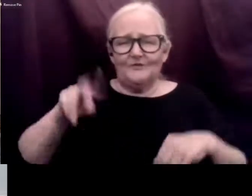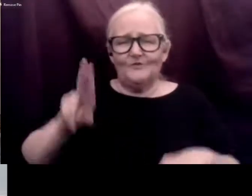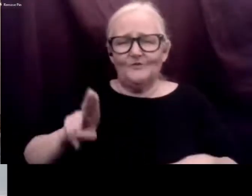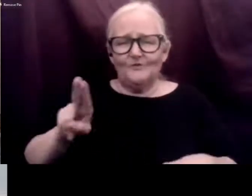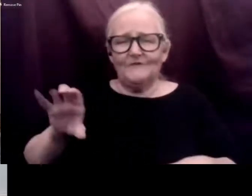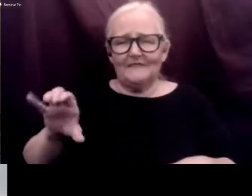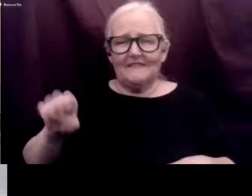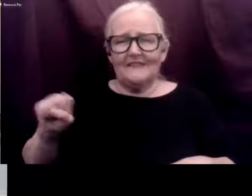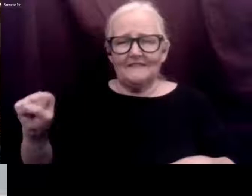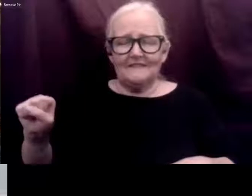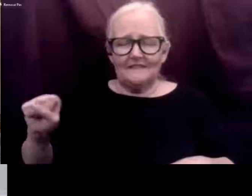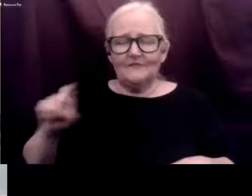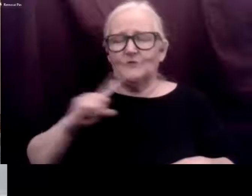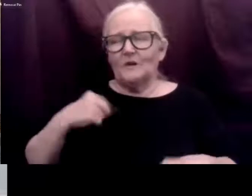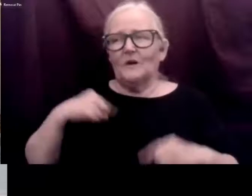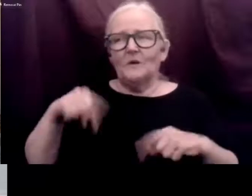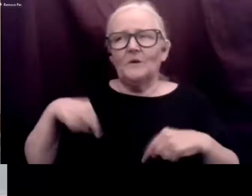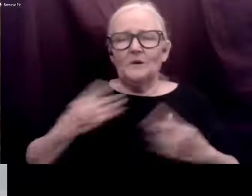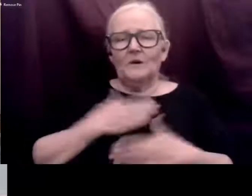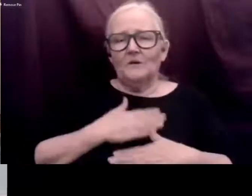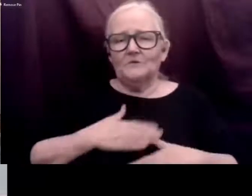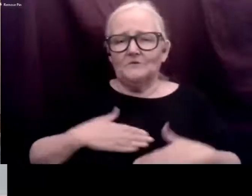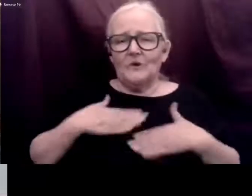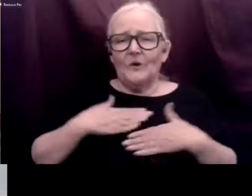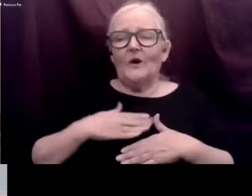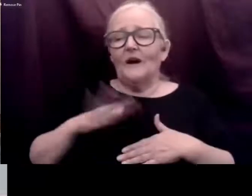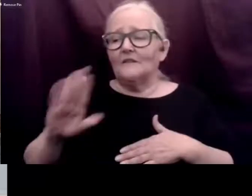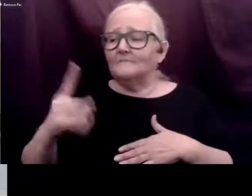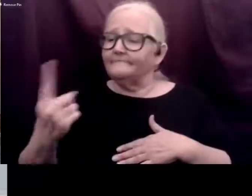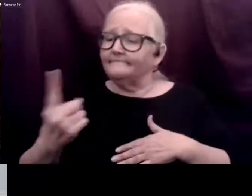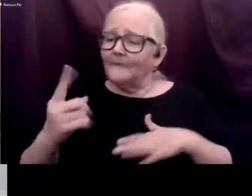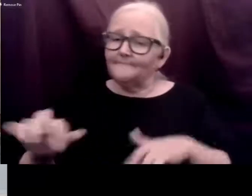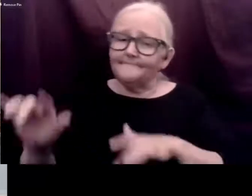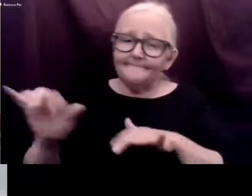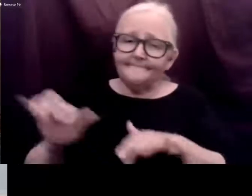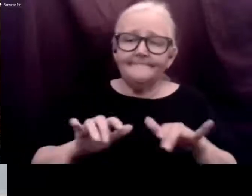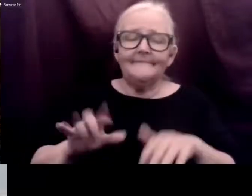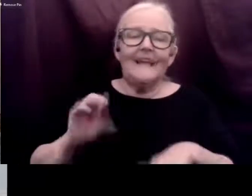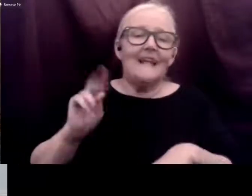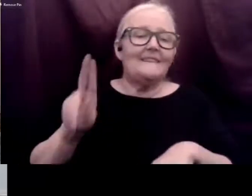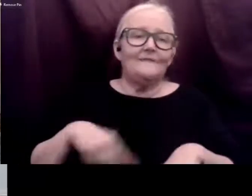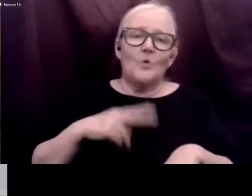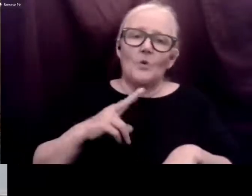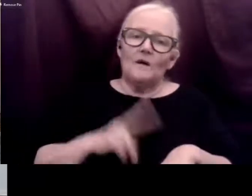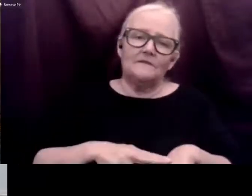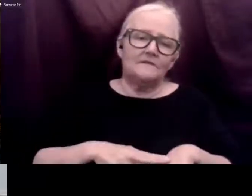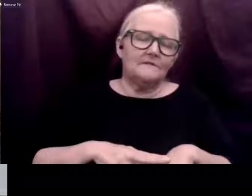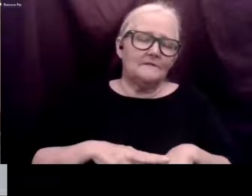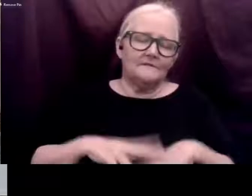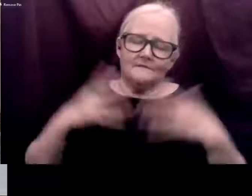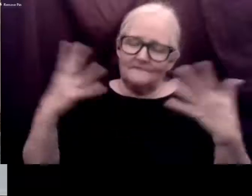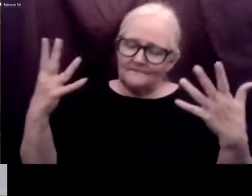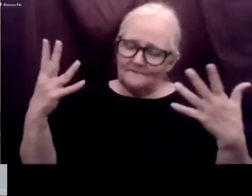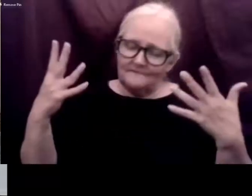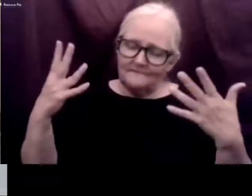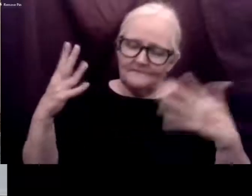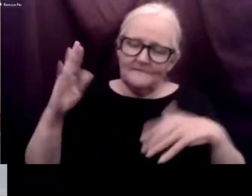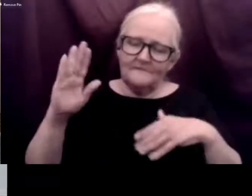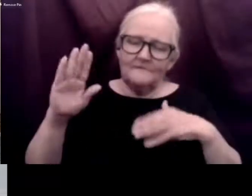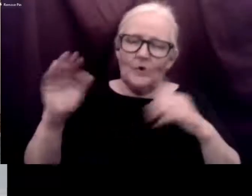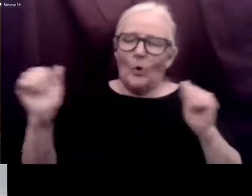your solo playing, and of course, all the accompanying of the choir,